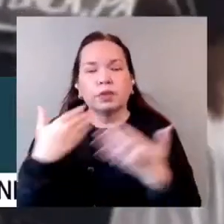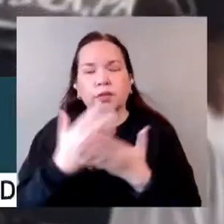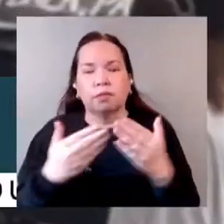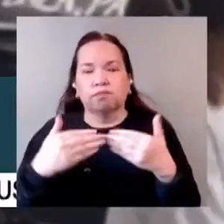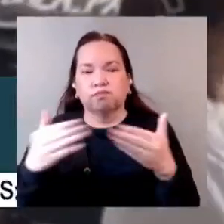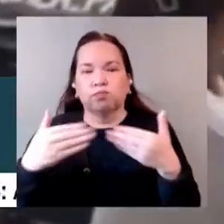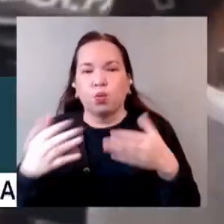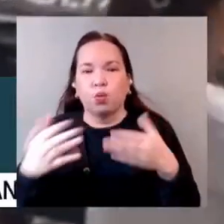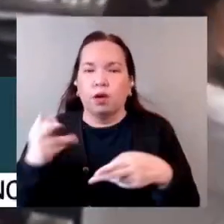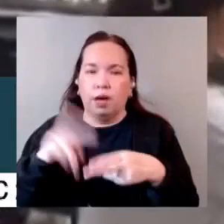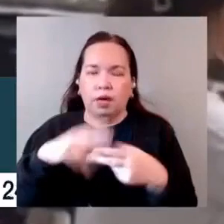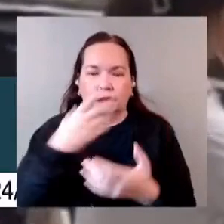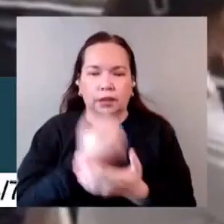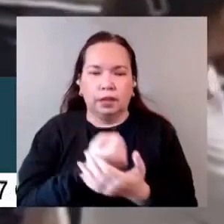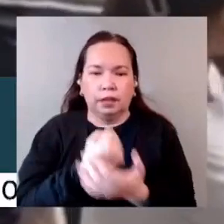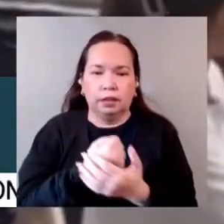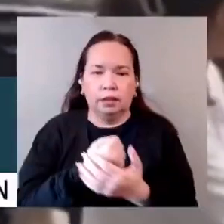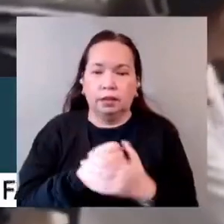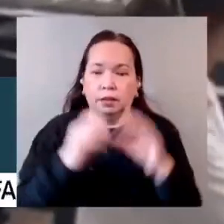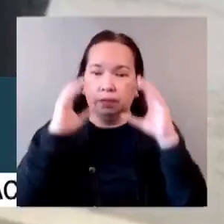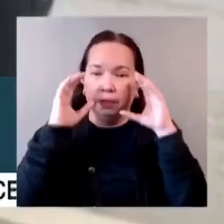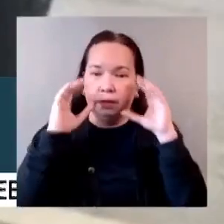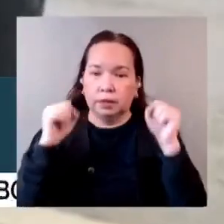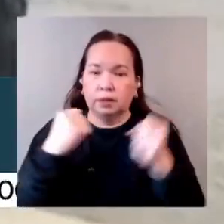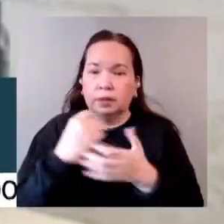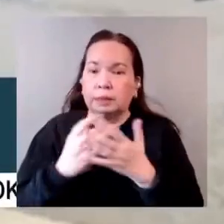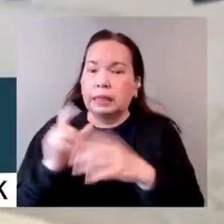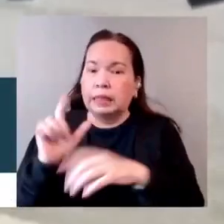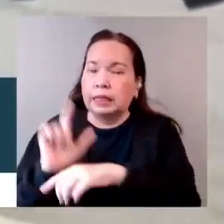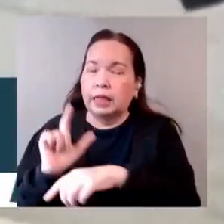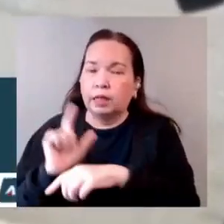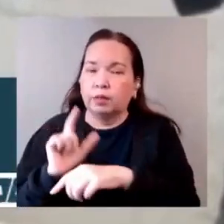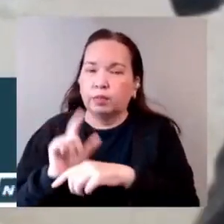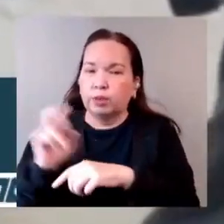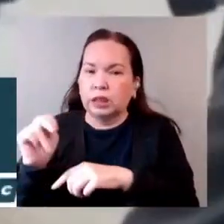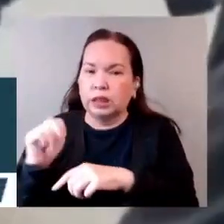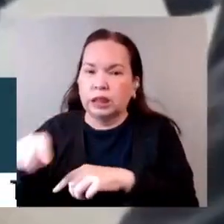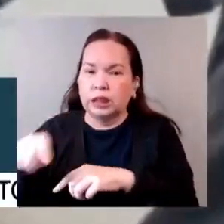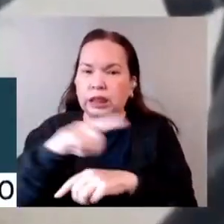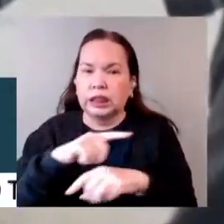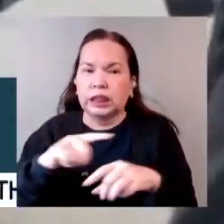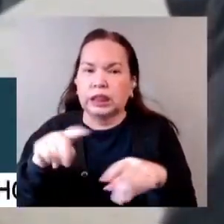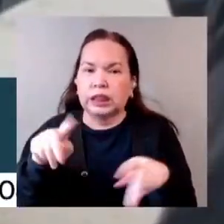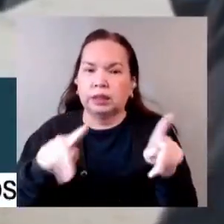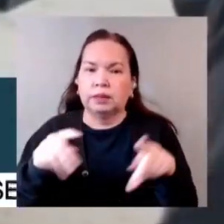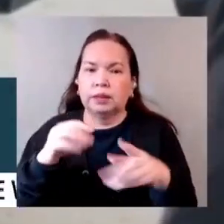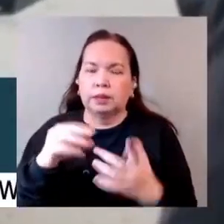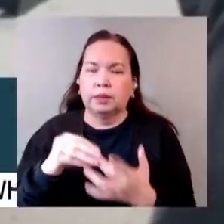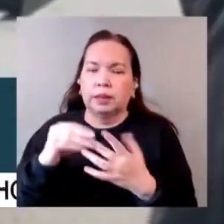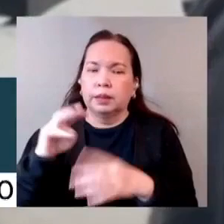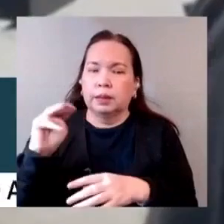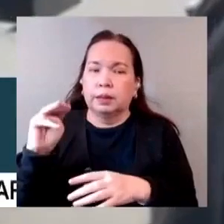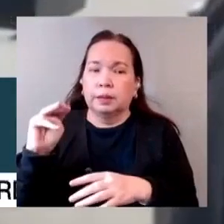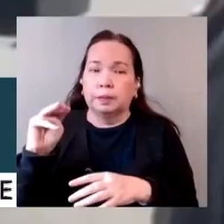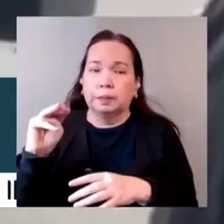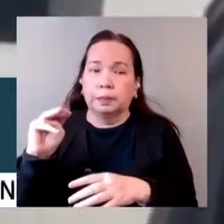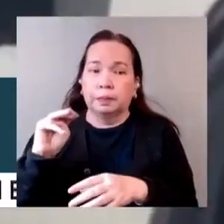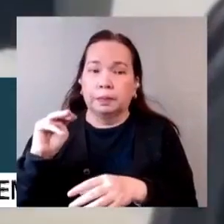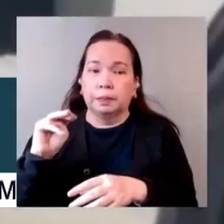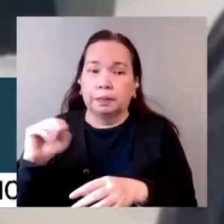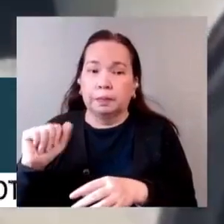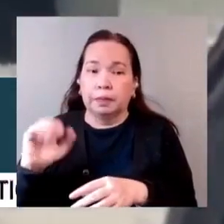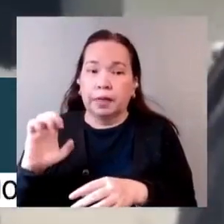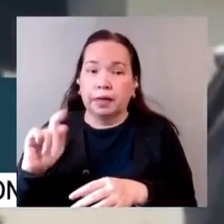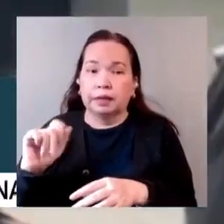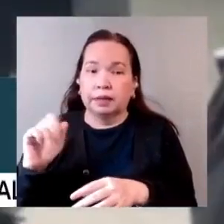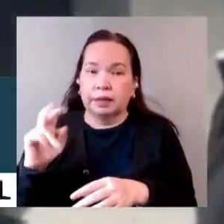Kenneth Co, explained that some labor-intensive industries, especially there in the Mactan Export Processing Zone, will be adversely affected.